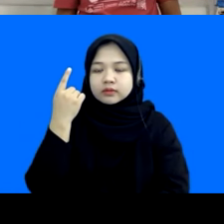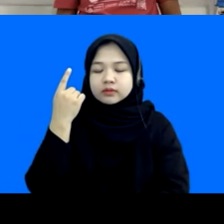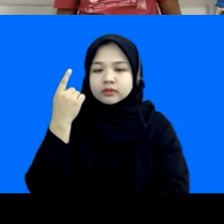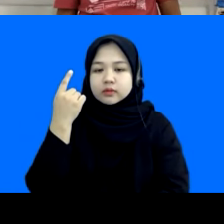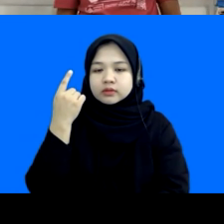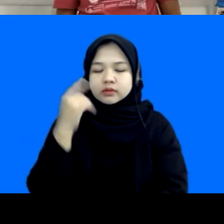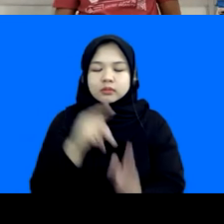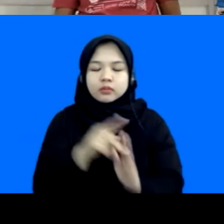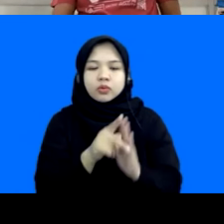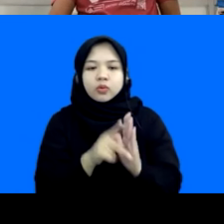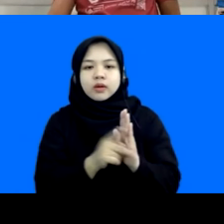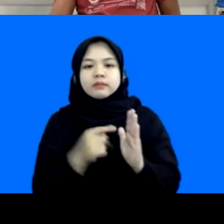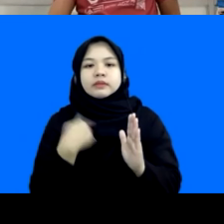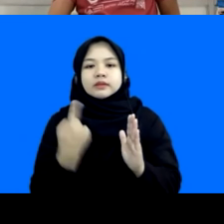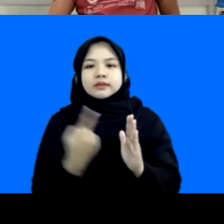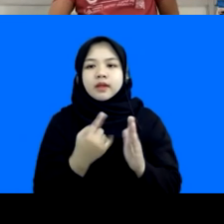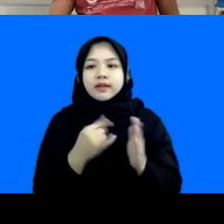are actually achieving.